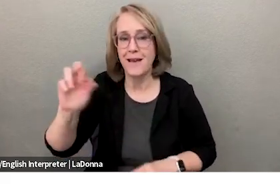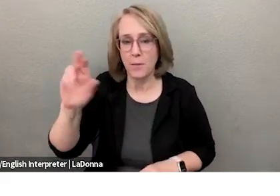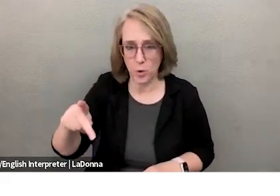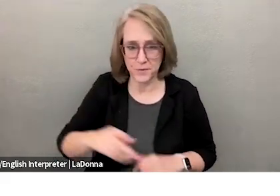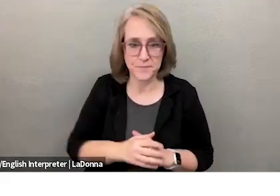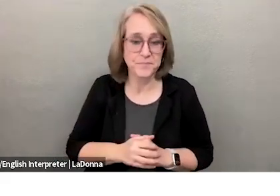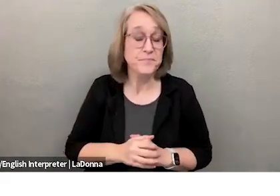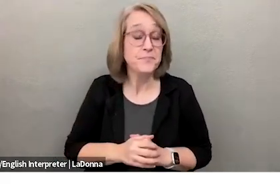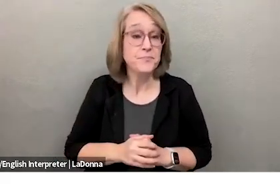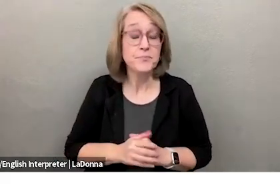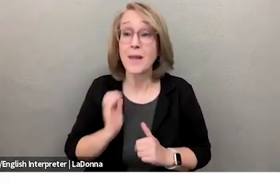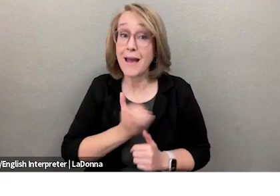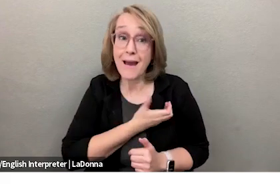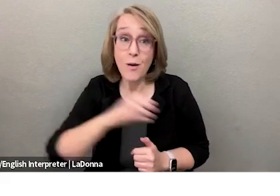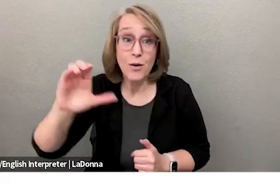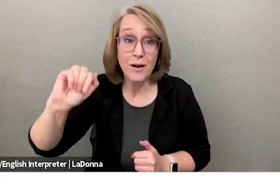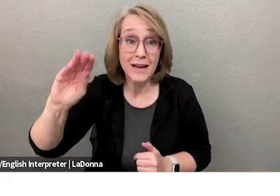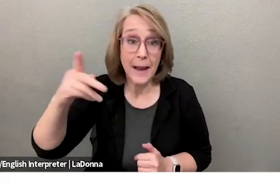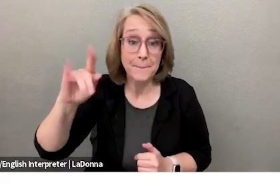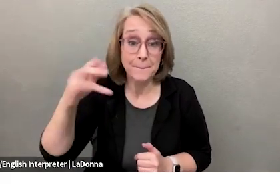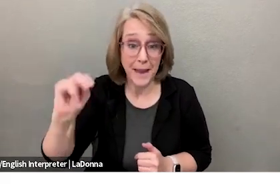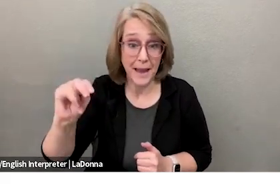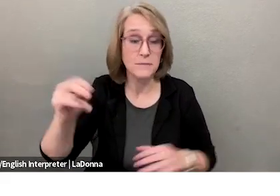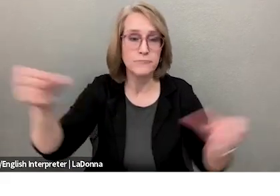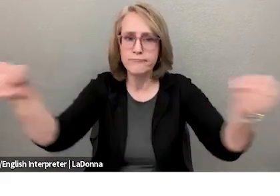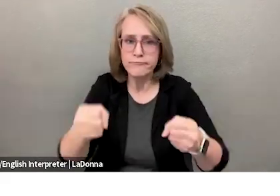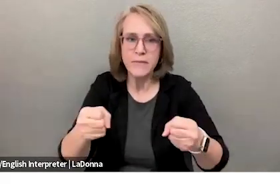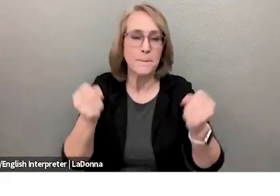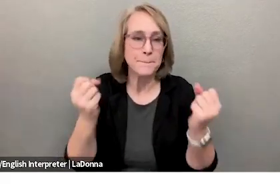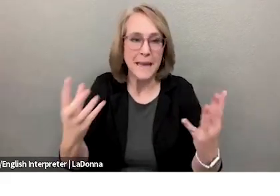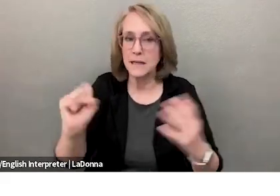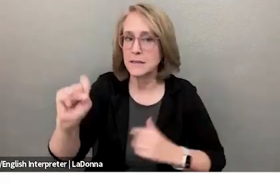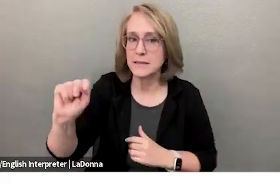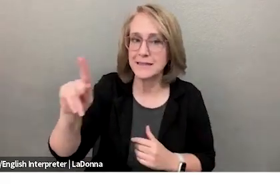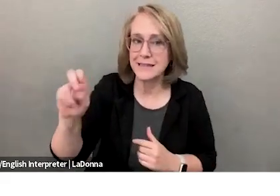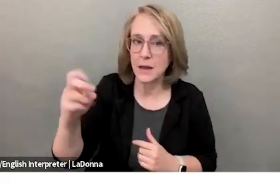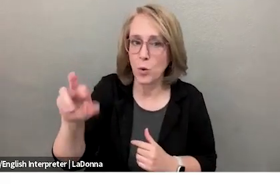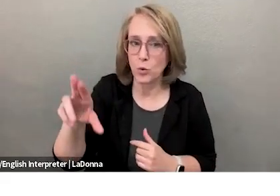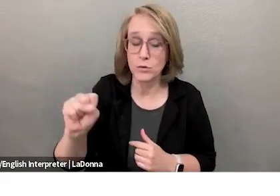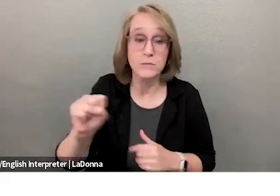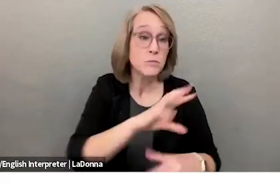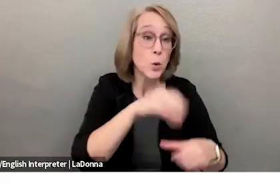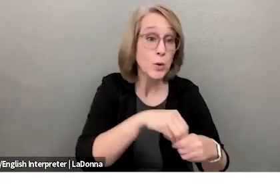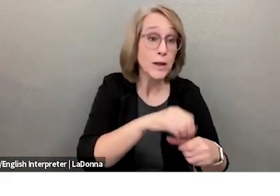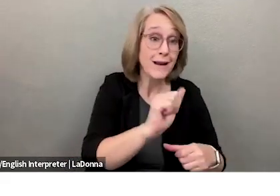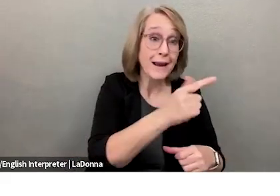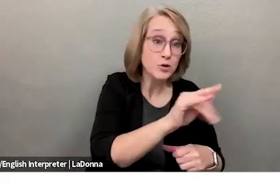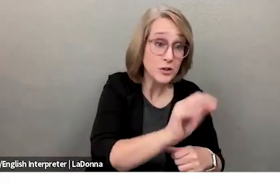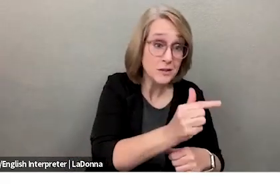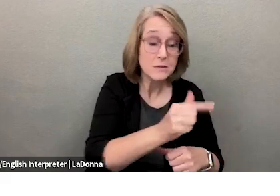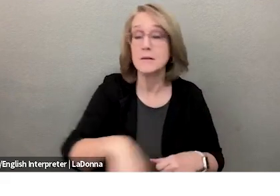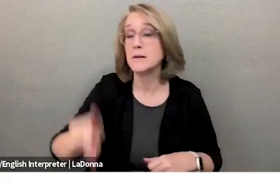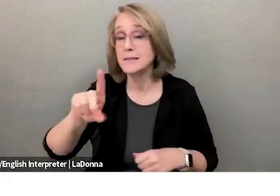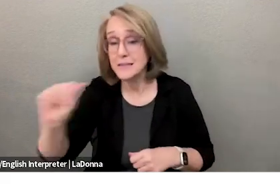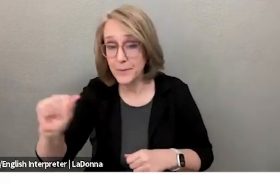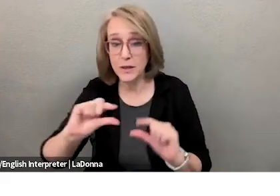The campaign brings together stakeholders across the caregiving continuum. This includes aging and disability groups, as well as patient advocacy